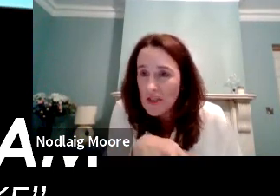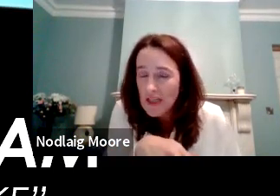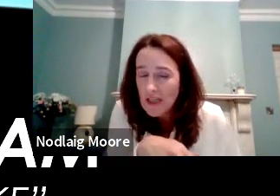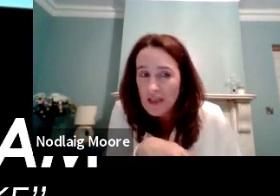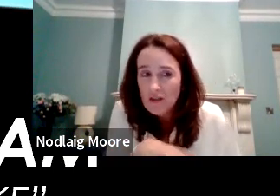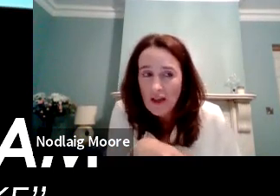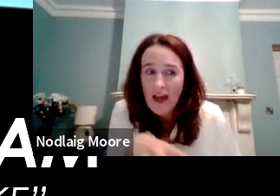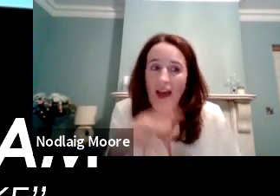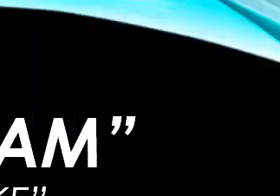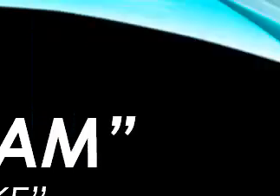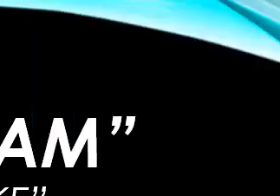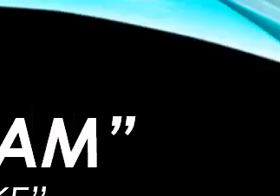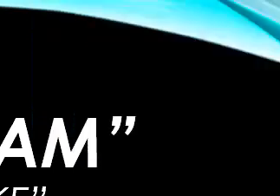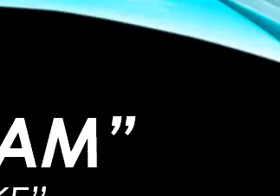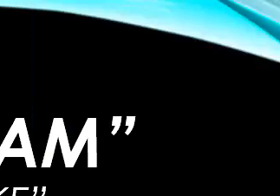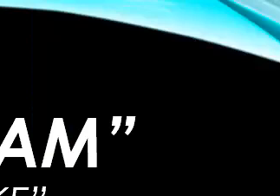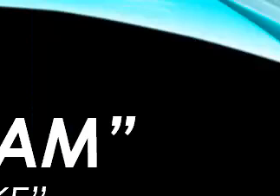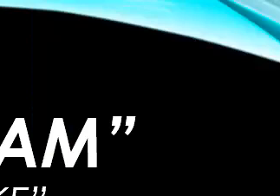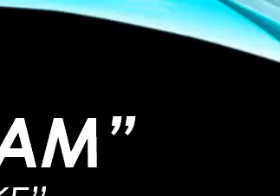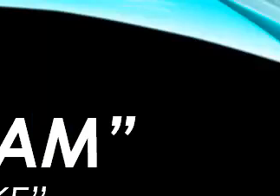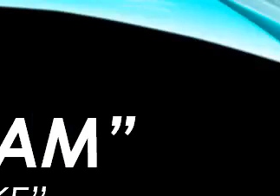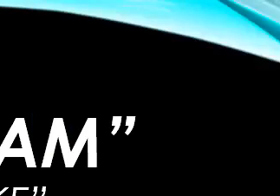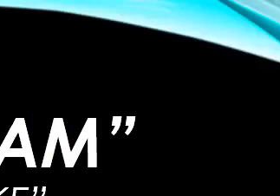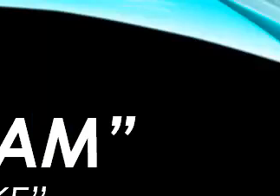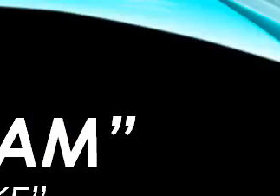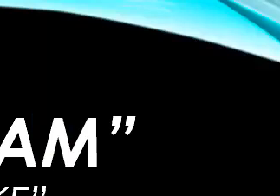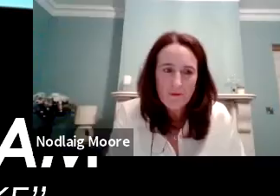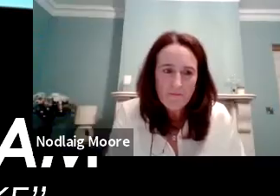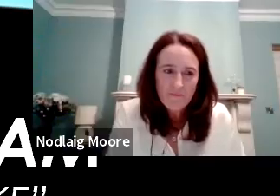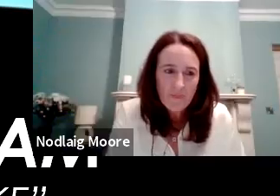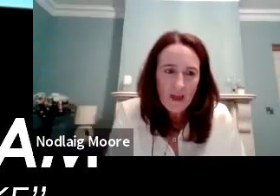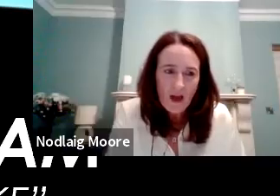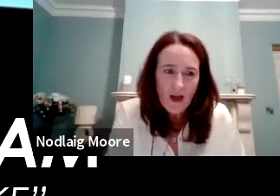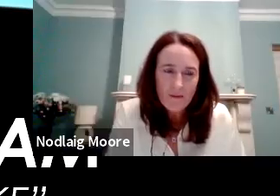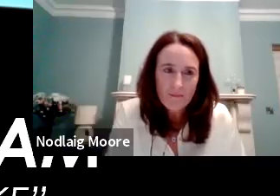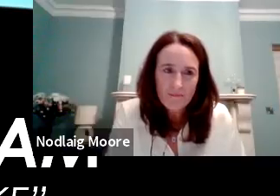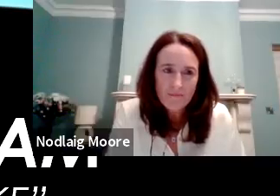starts releasing. Just then, 3 minutes now, Nolik. And then there's a cooling down.